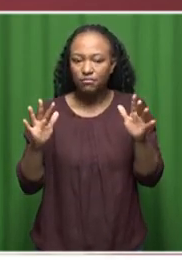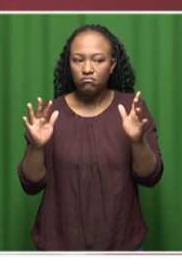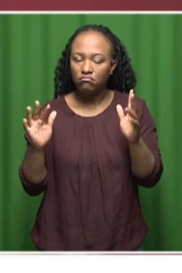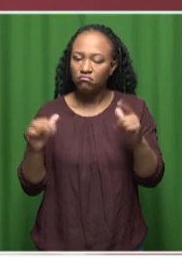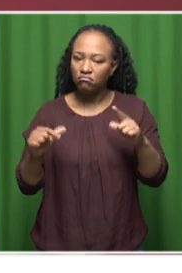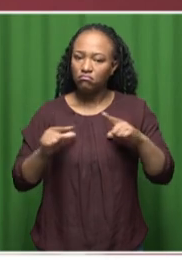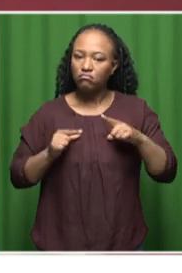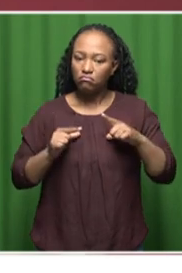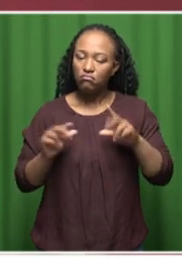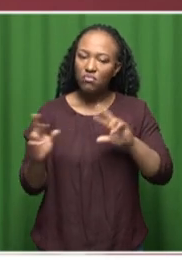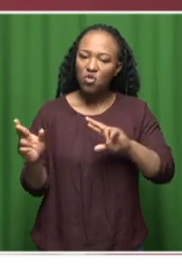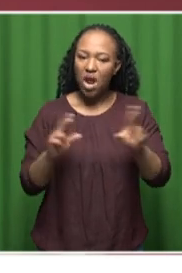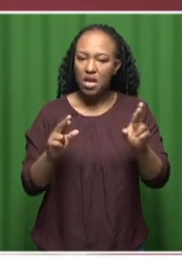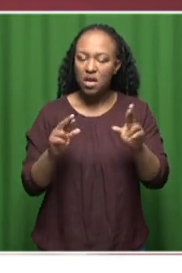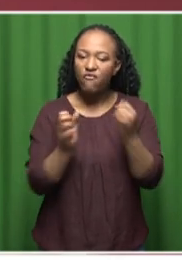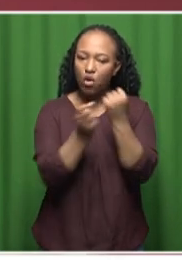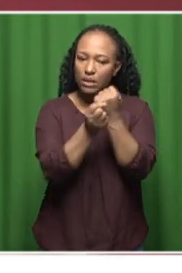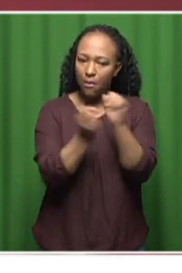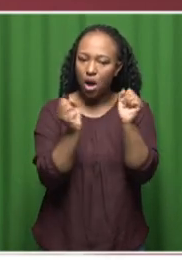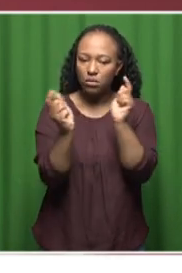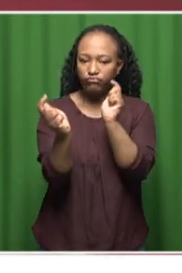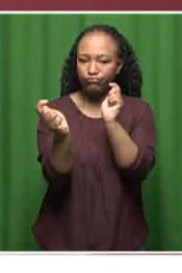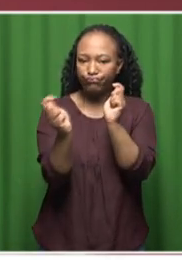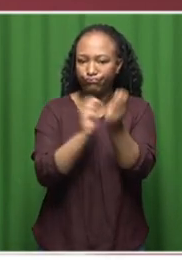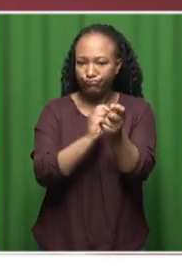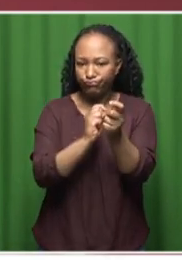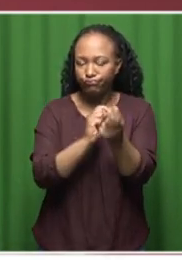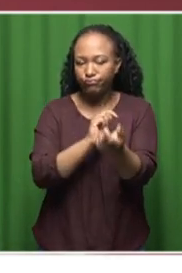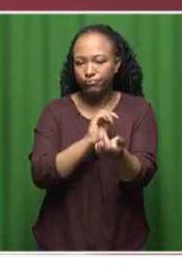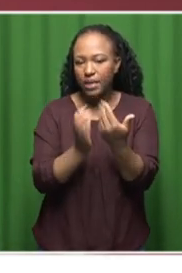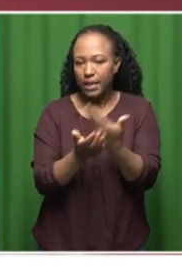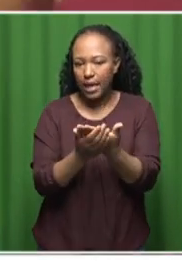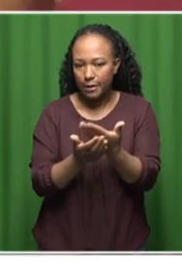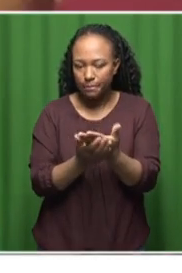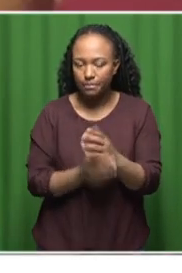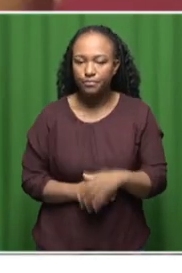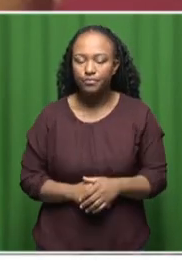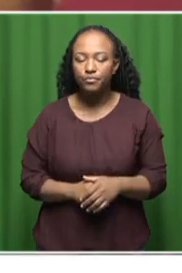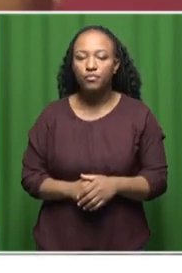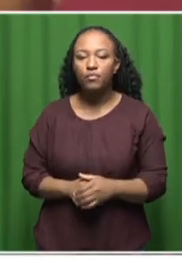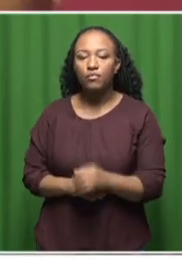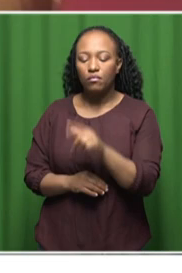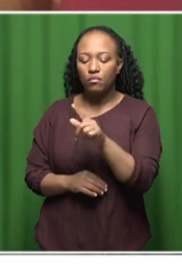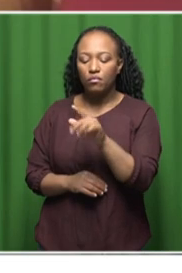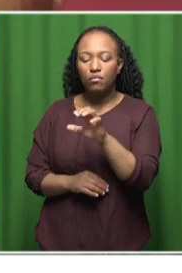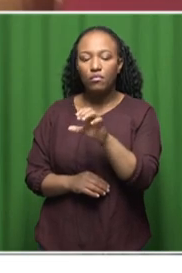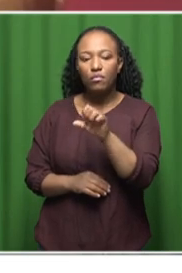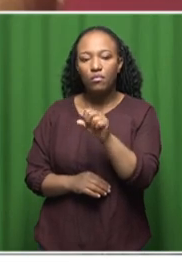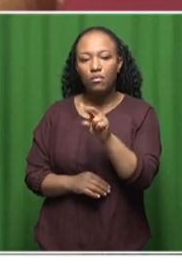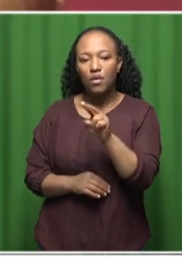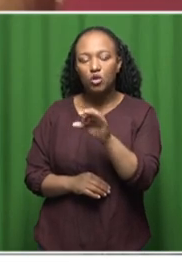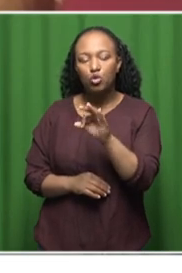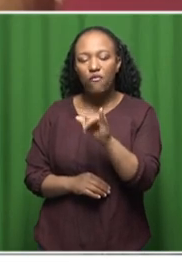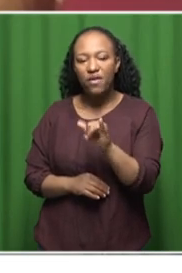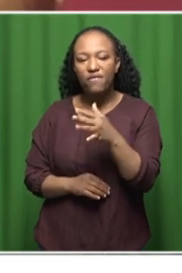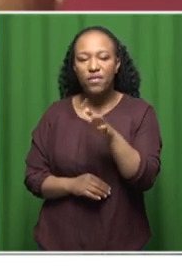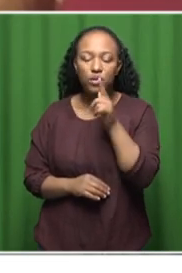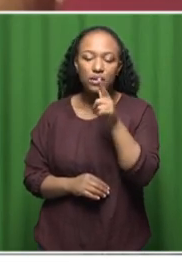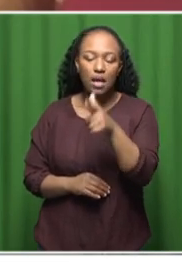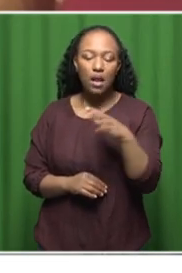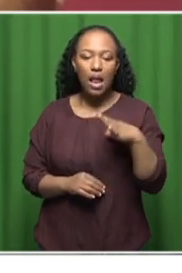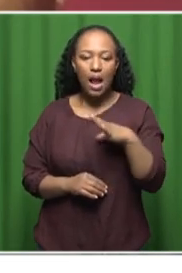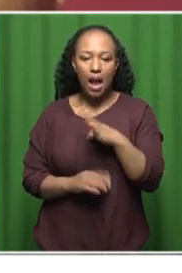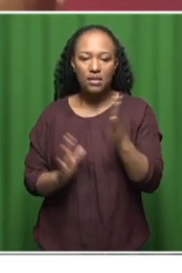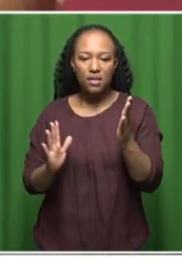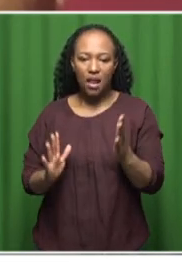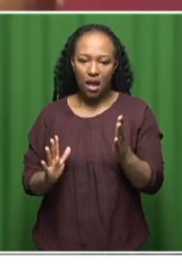inception of our democratic transition. Lesufi told councillors that the Sedibeng district would become the